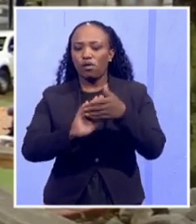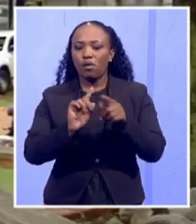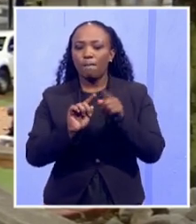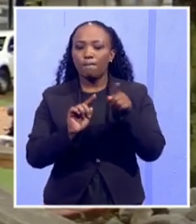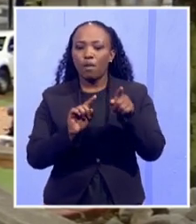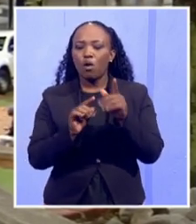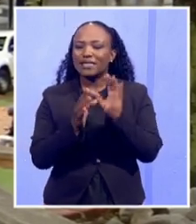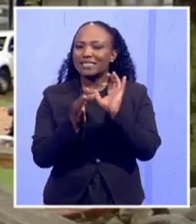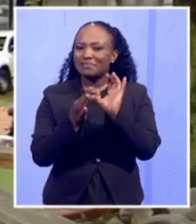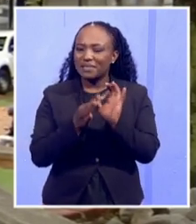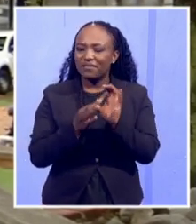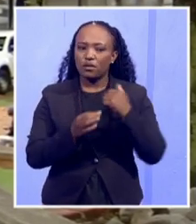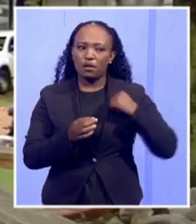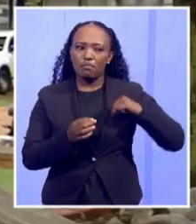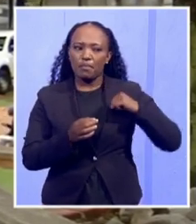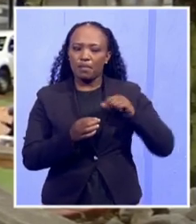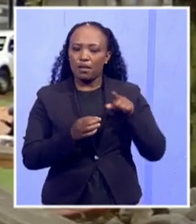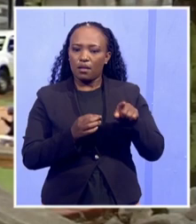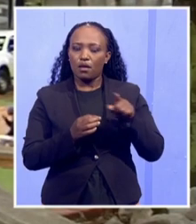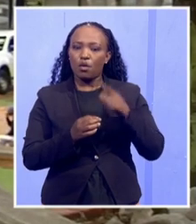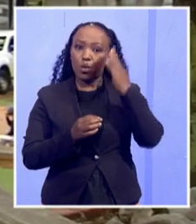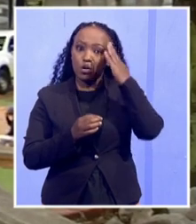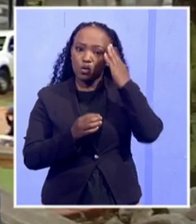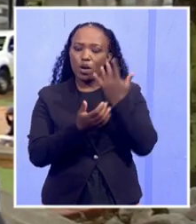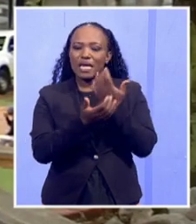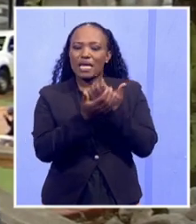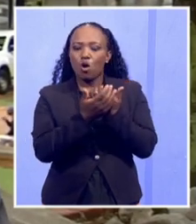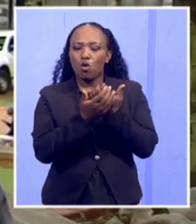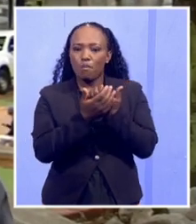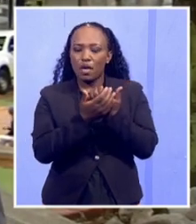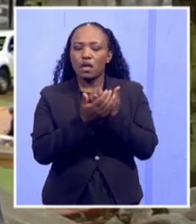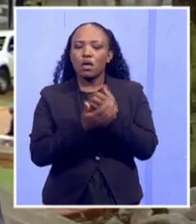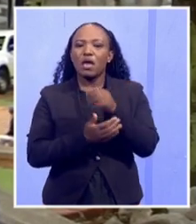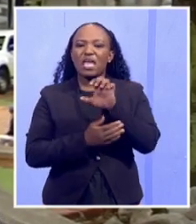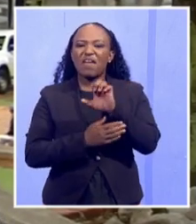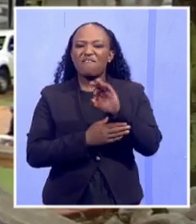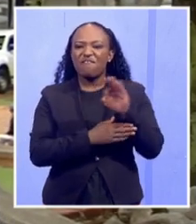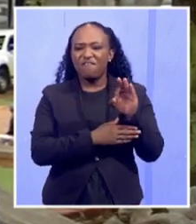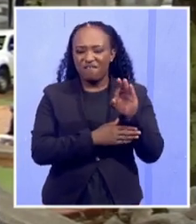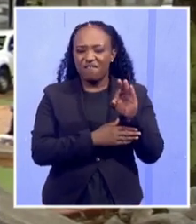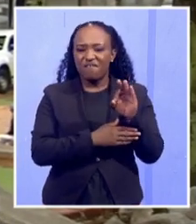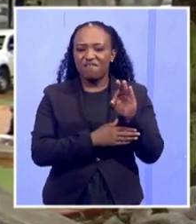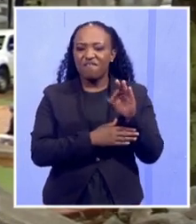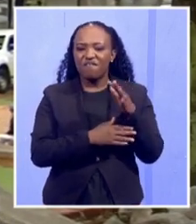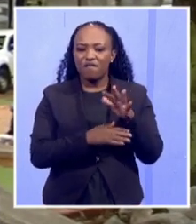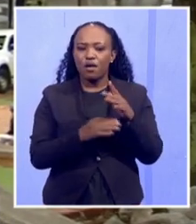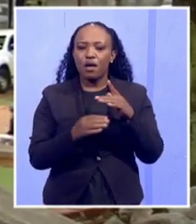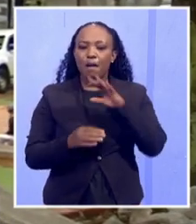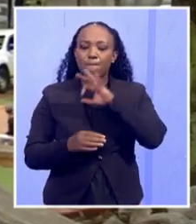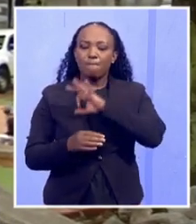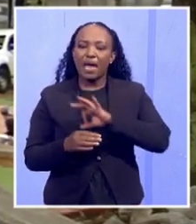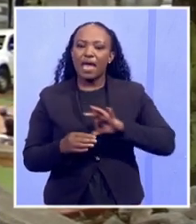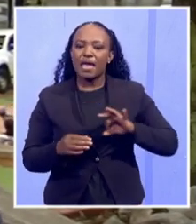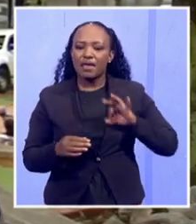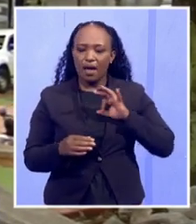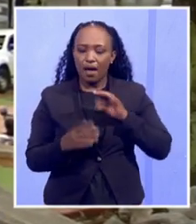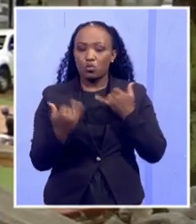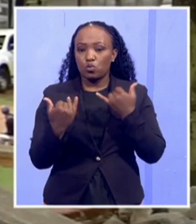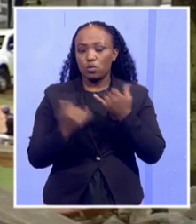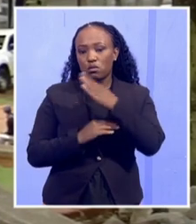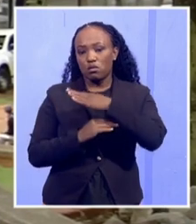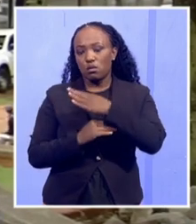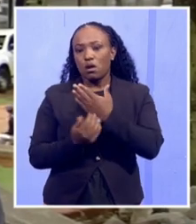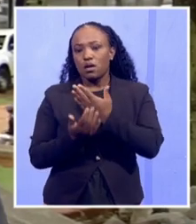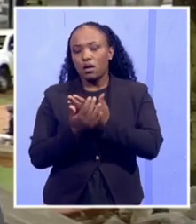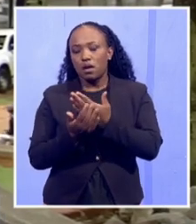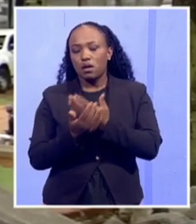specific municipality, as we do know that the economic freedom fighters may walk out with a mayor here today, this afternoon, which may be